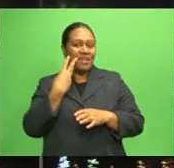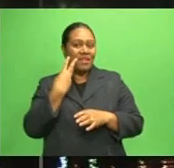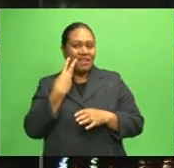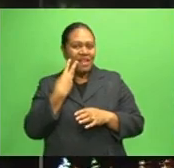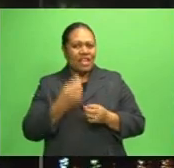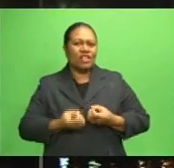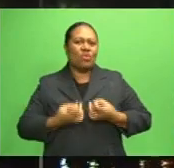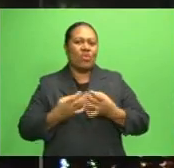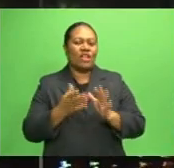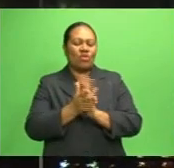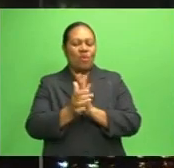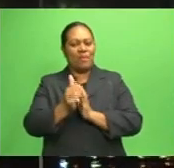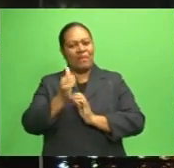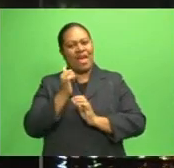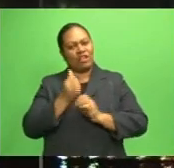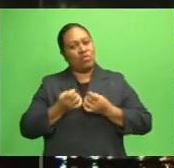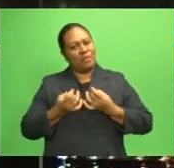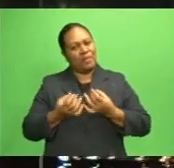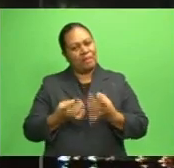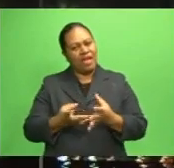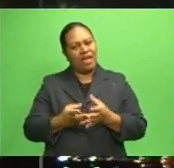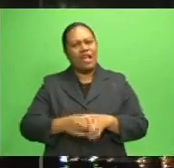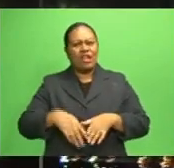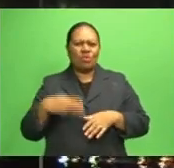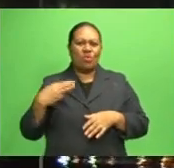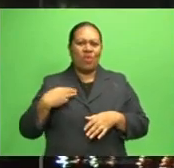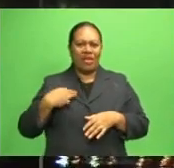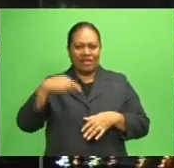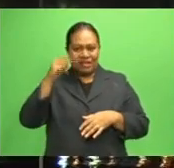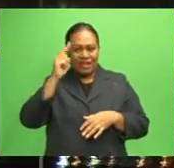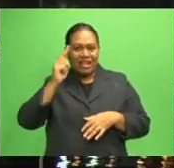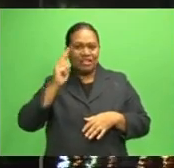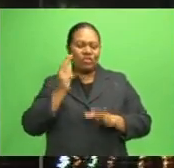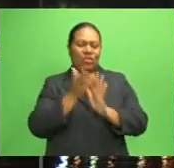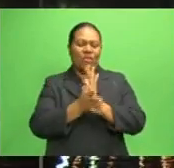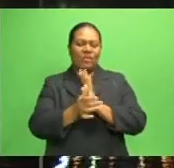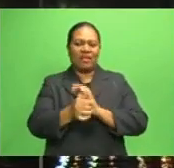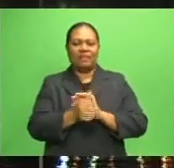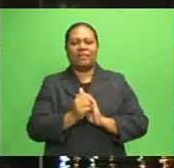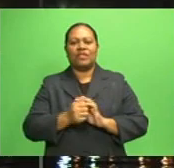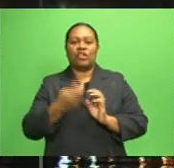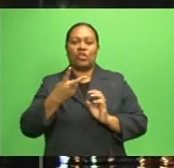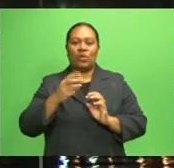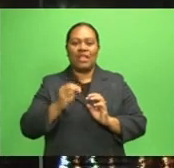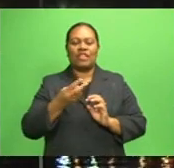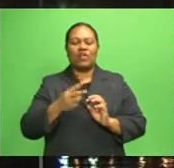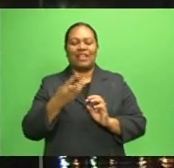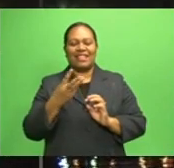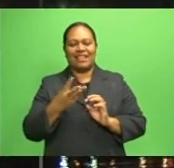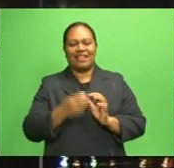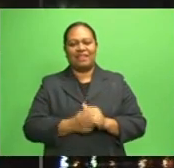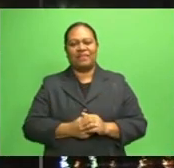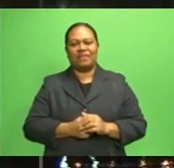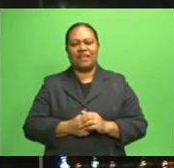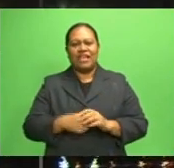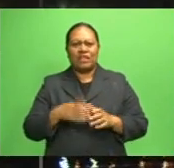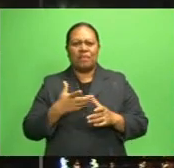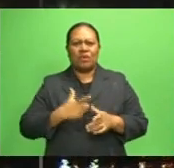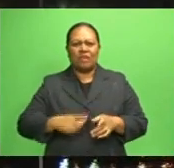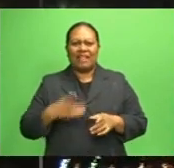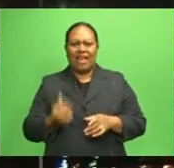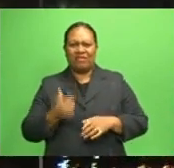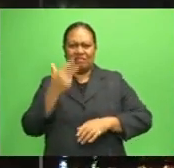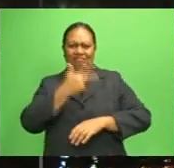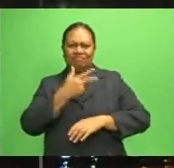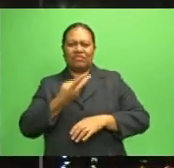make a comeback as she prepares to wear the national netball jumper for the World Cup in 2023. After sustaining a major injury